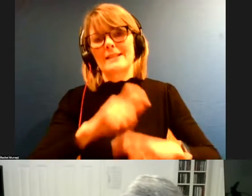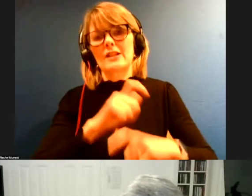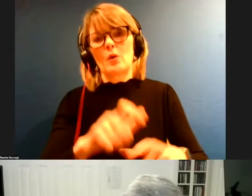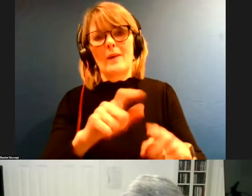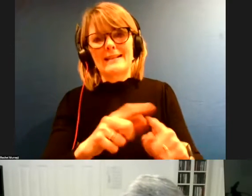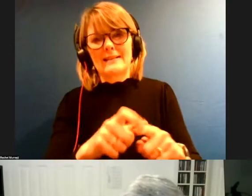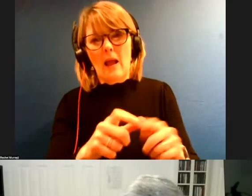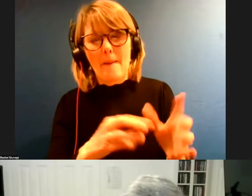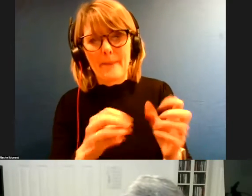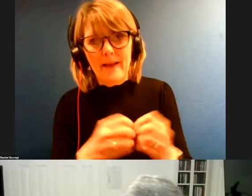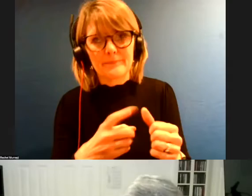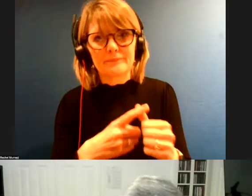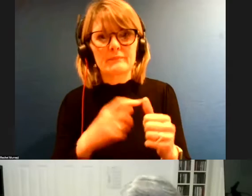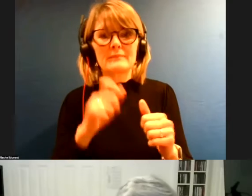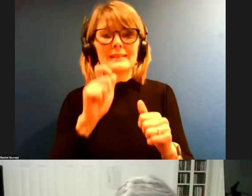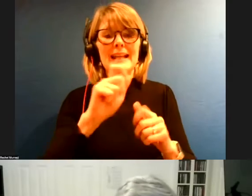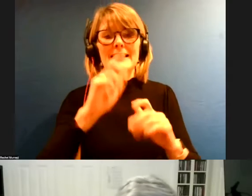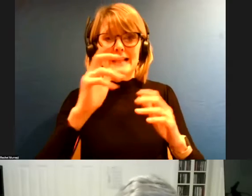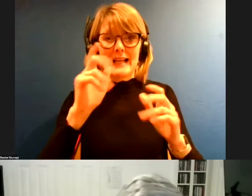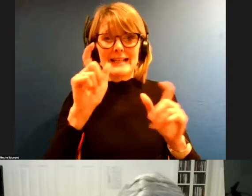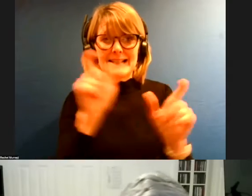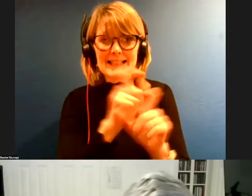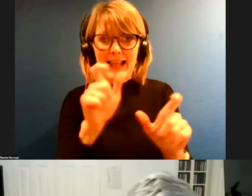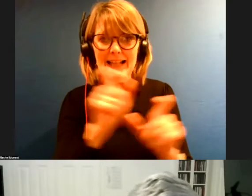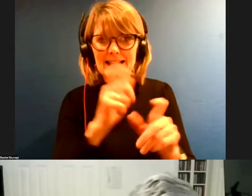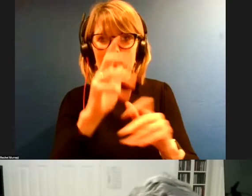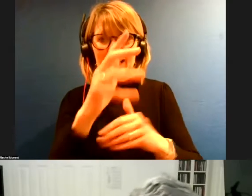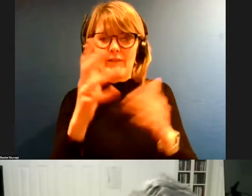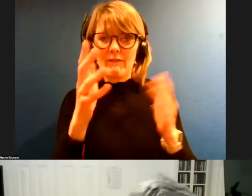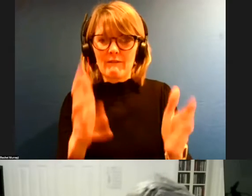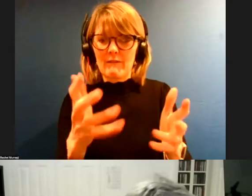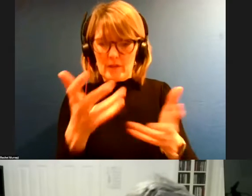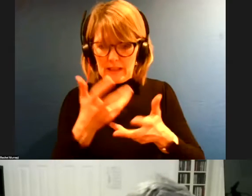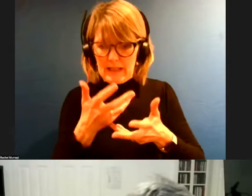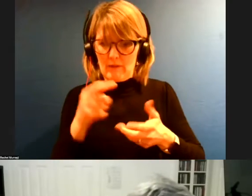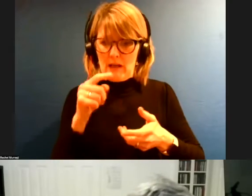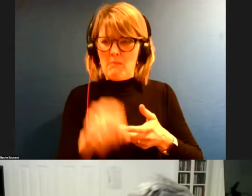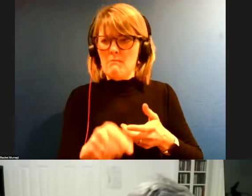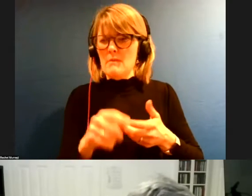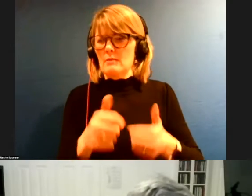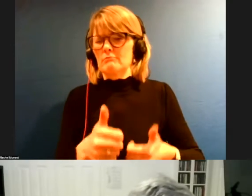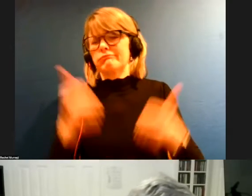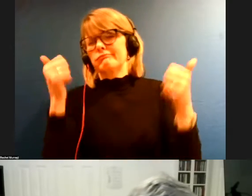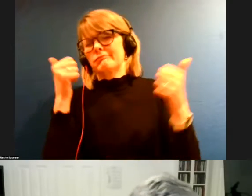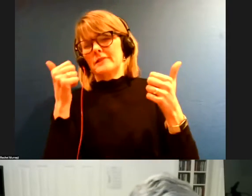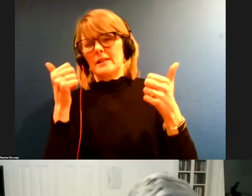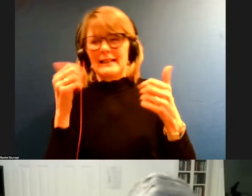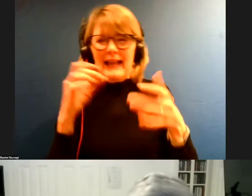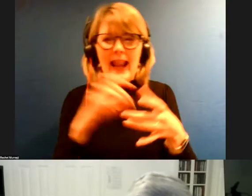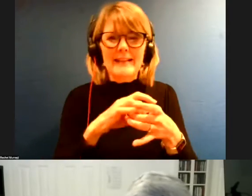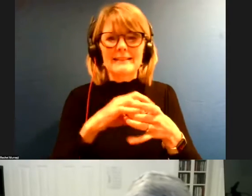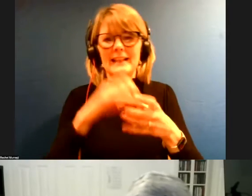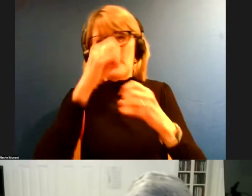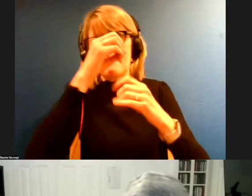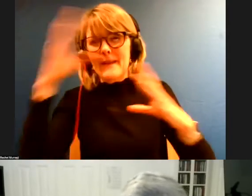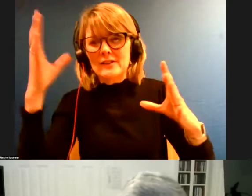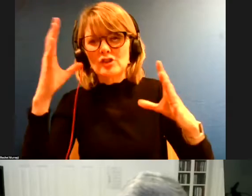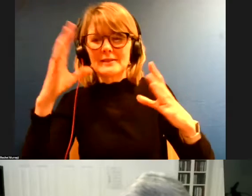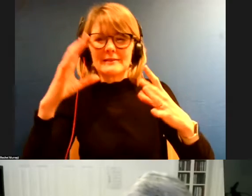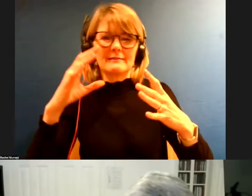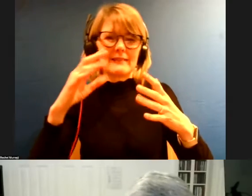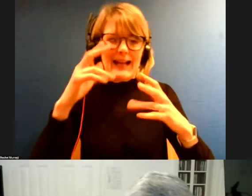dyslexic gifts have assisted him in connecting, communicating, imagining, and exploring. He